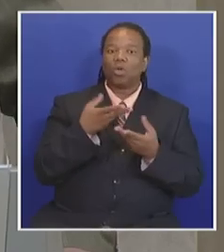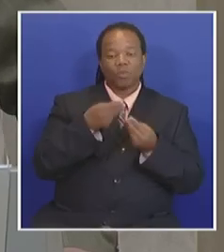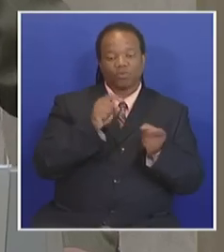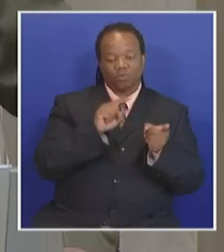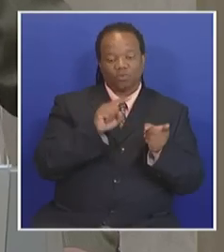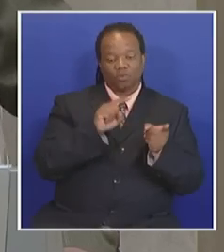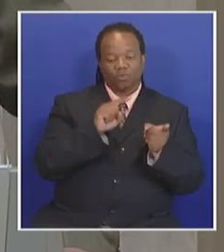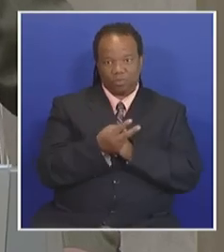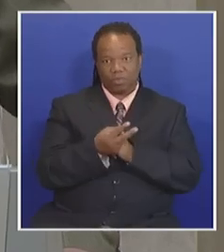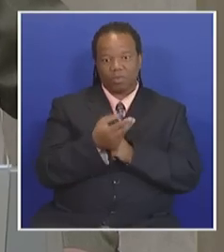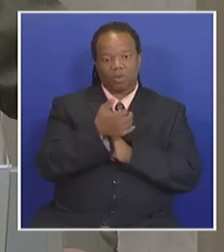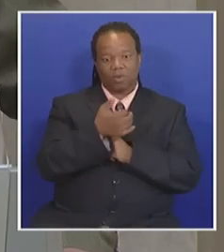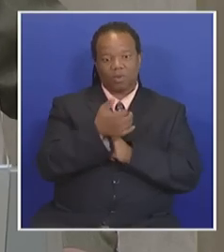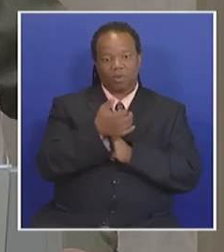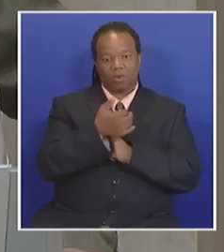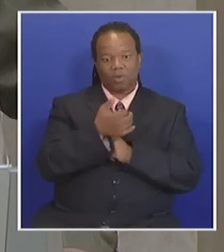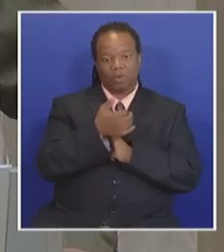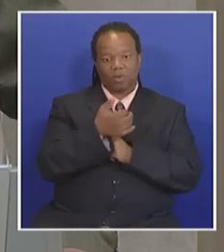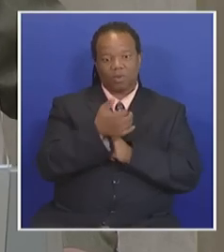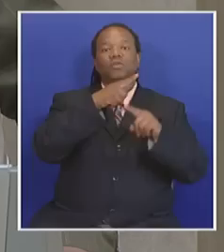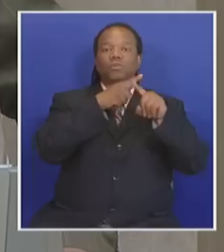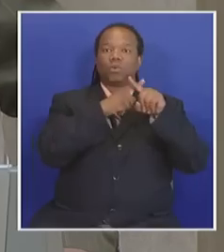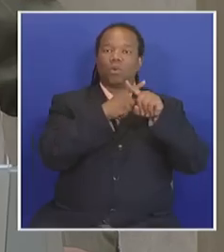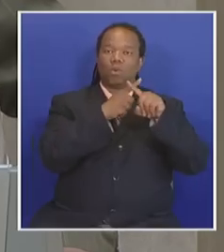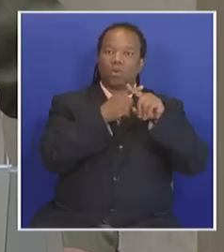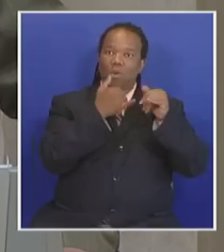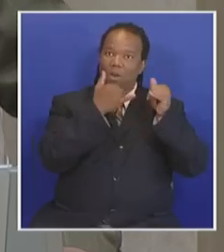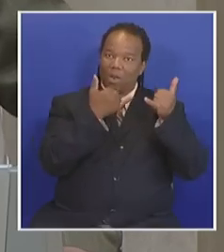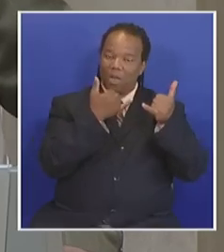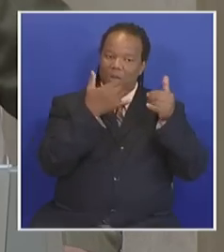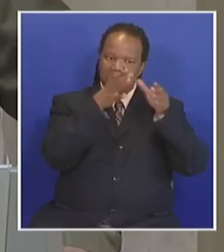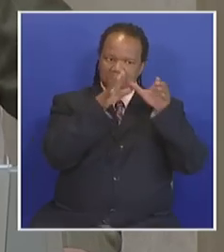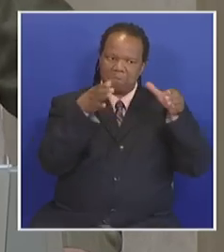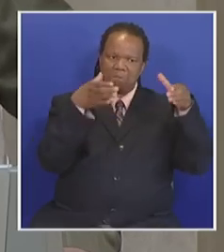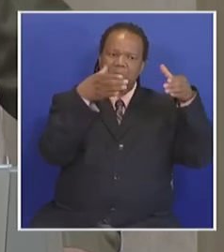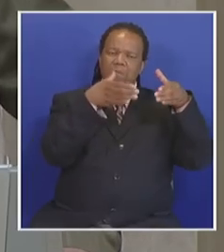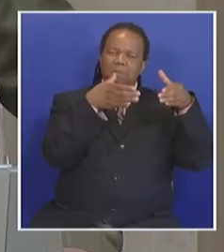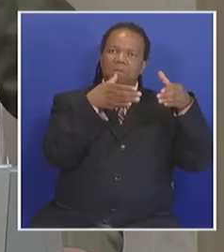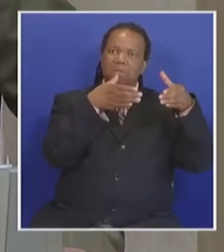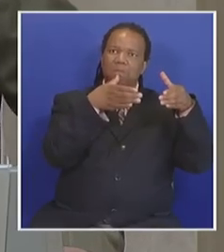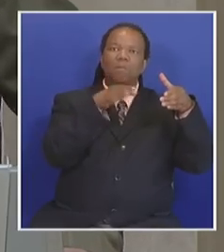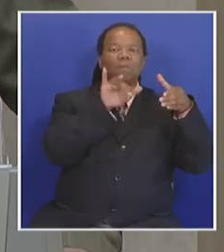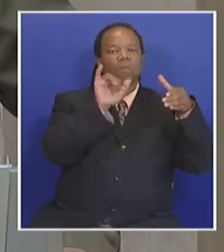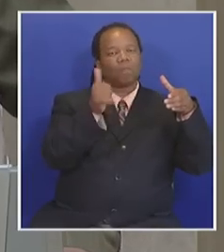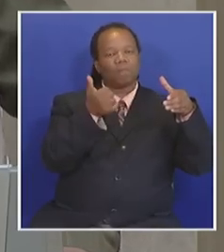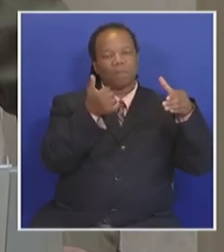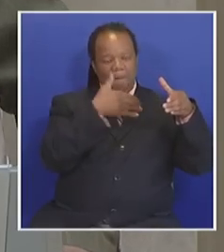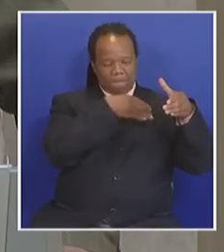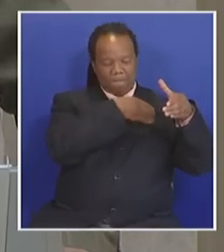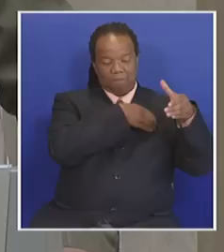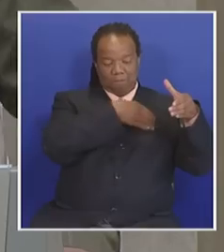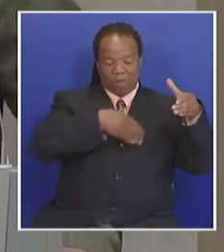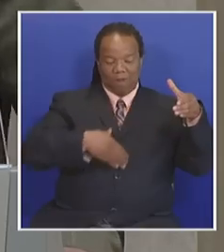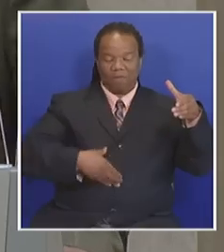ANC National Executive Committee, as a collective leadership through our president, publicly